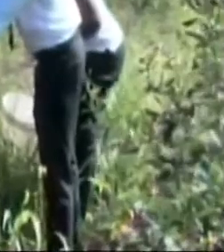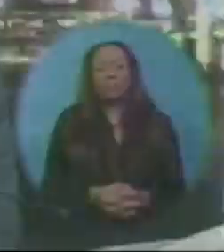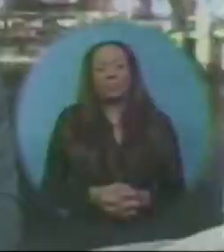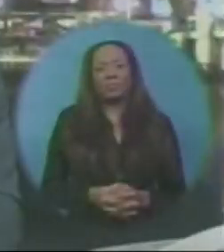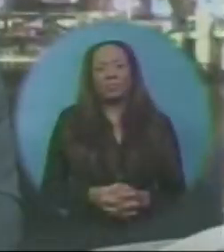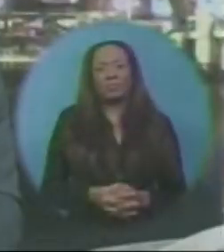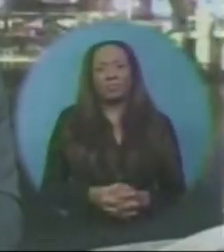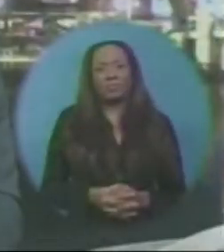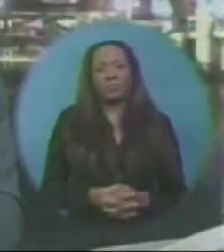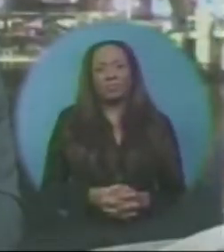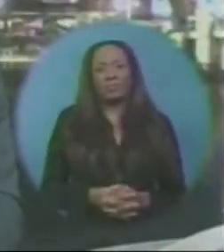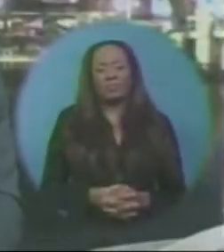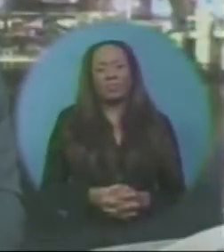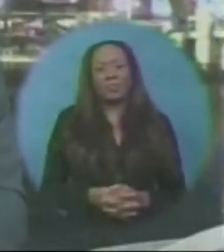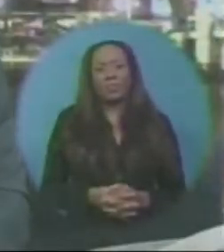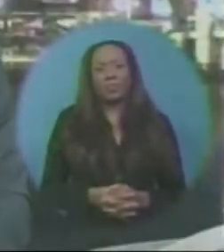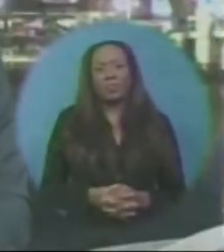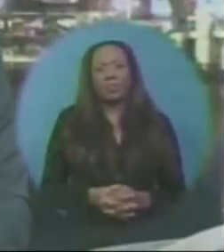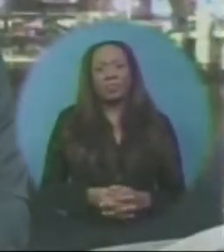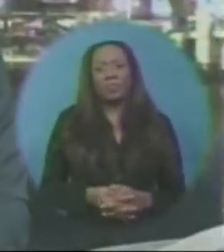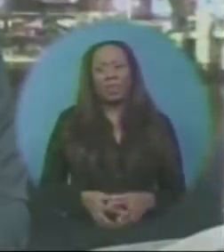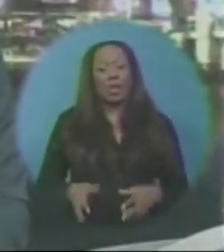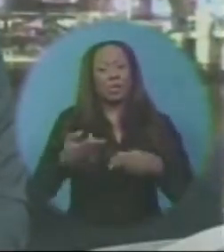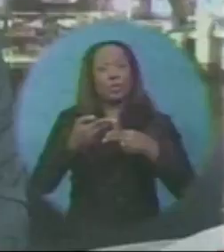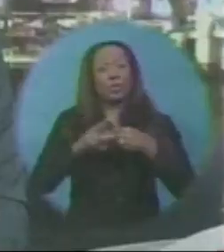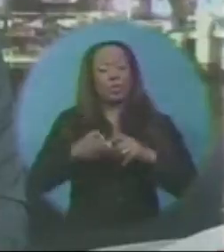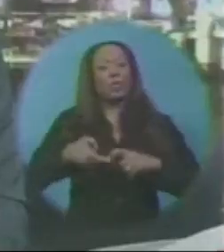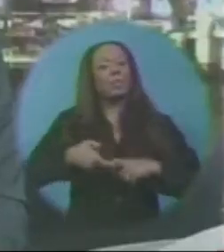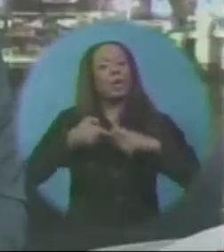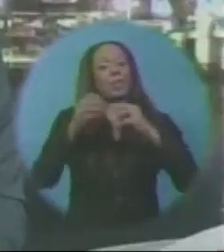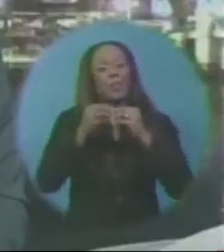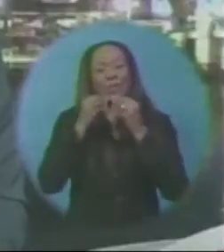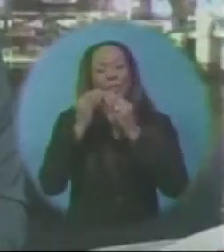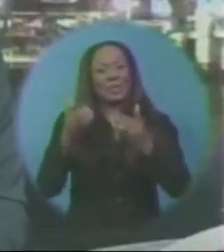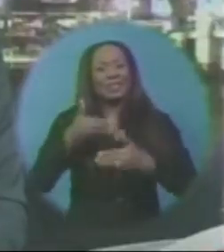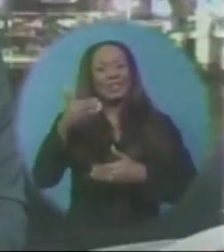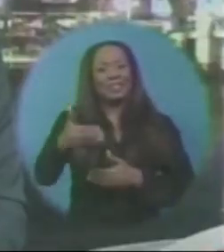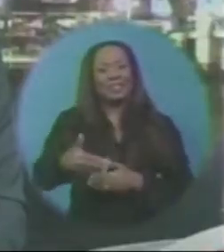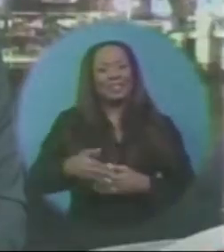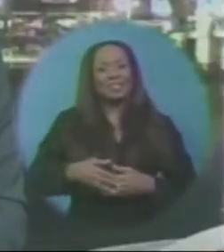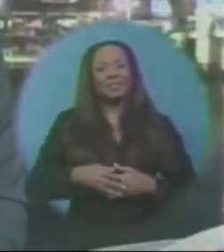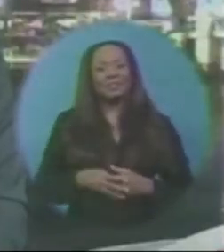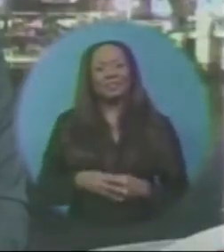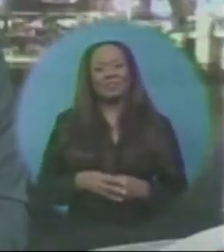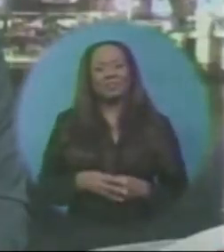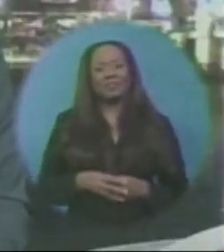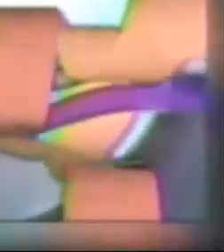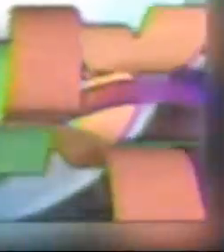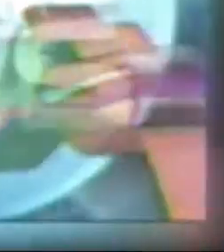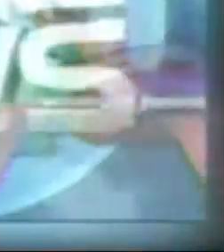News. Thanks, Kishma. We'll take a short break here and come back with more news.